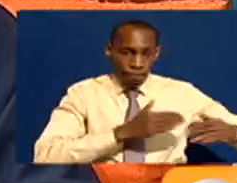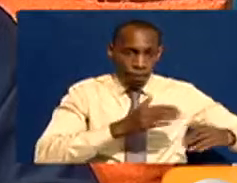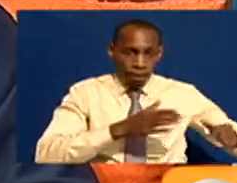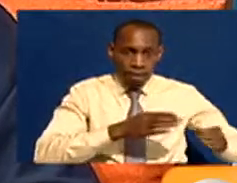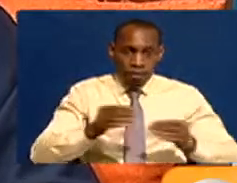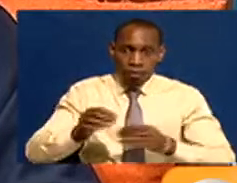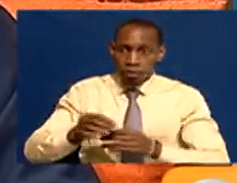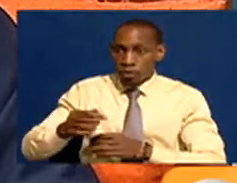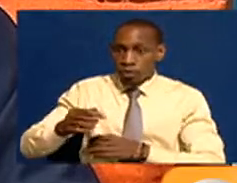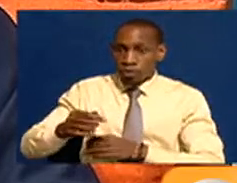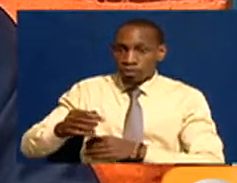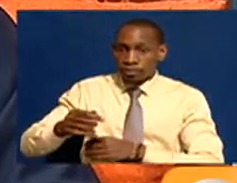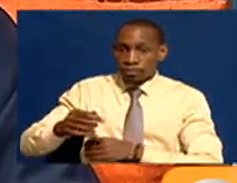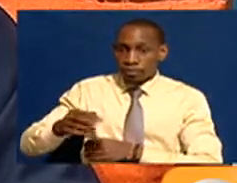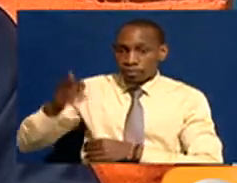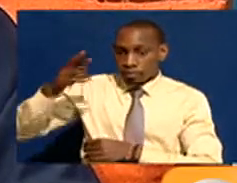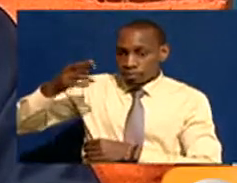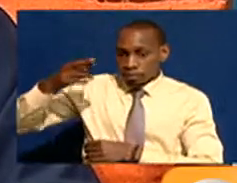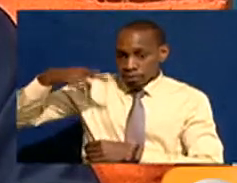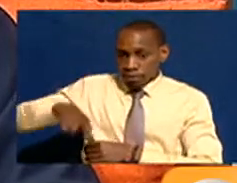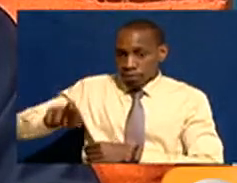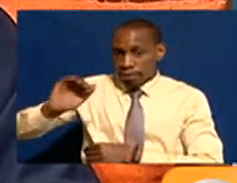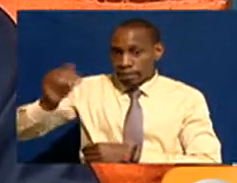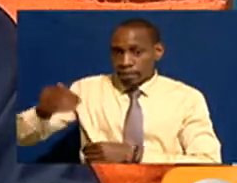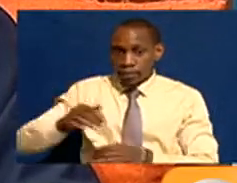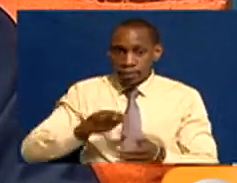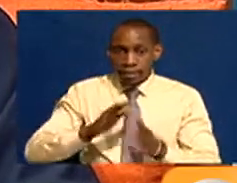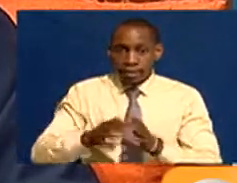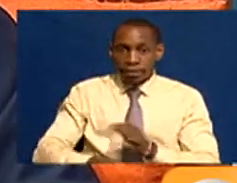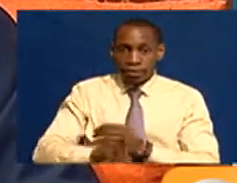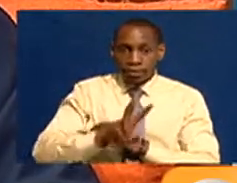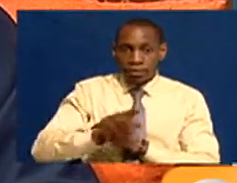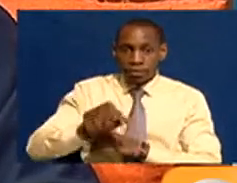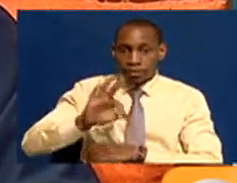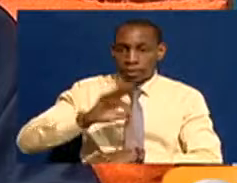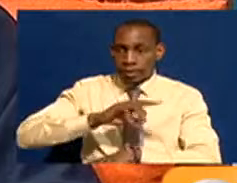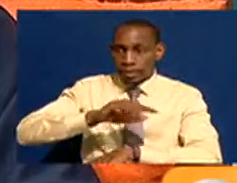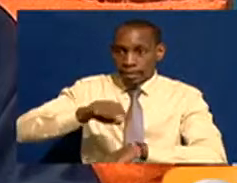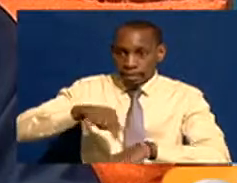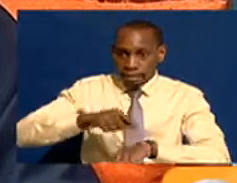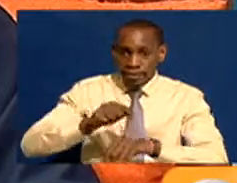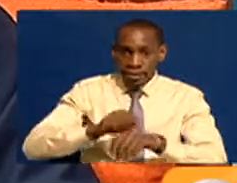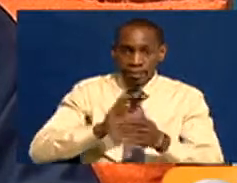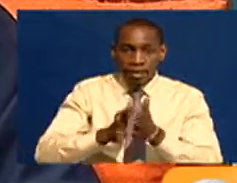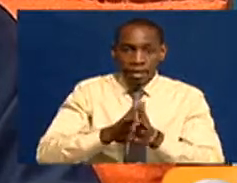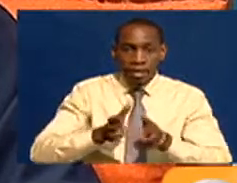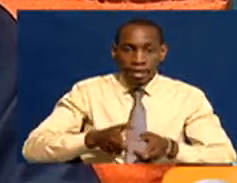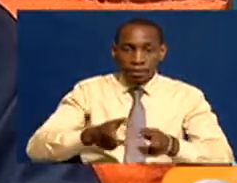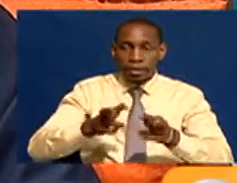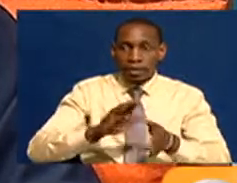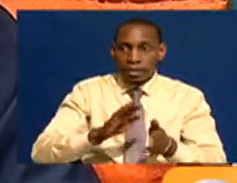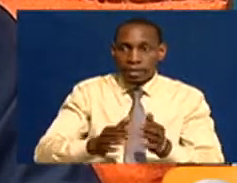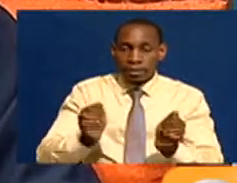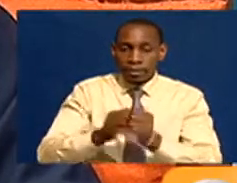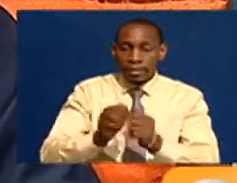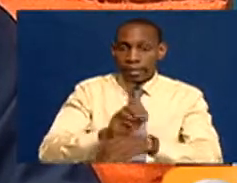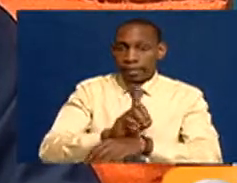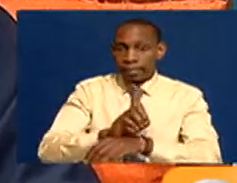go to Rongai alone, Rongai's town there, it takes about 2-3 hours in a place that when there's no traffic, it takes you like 10